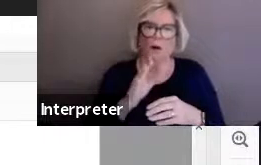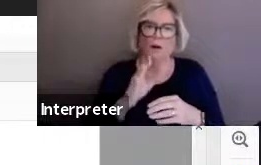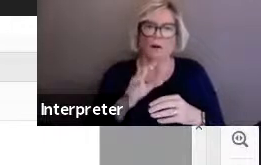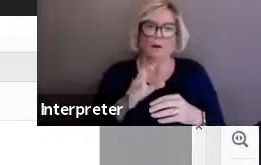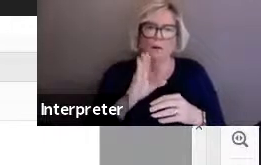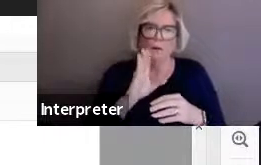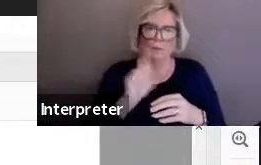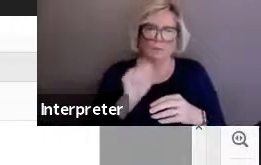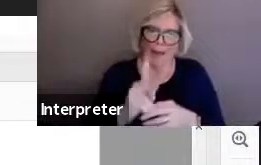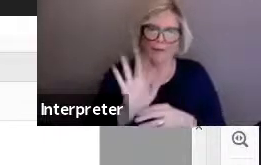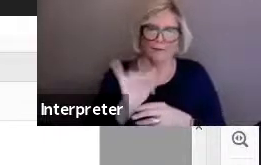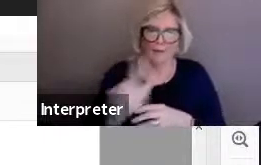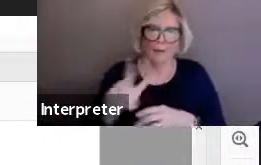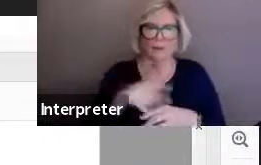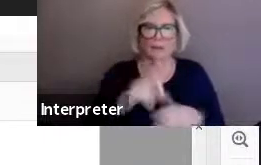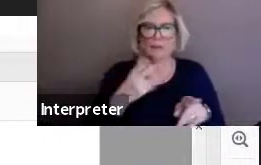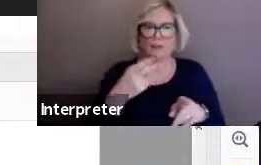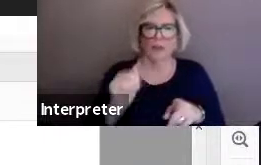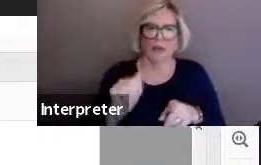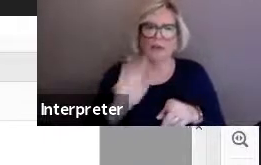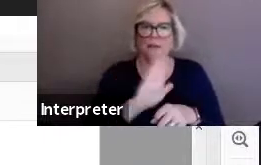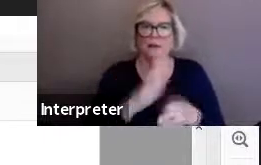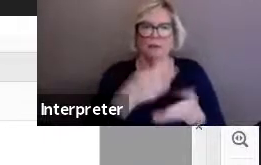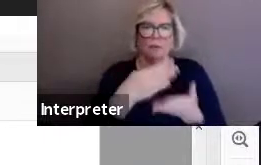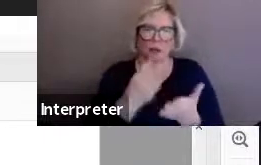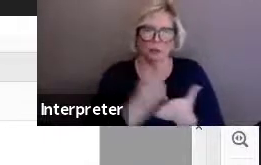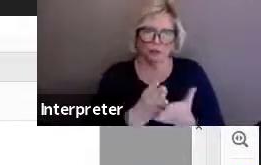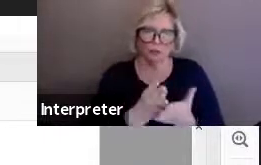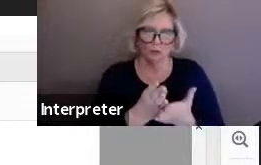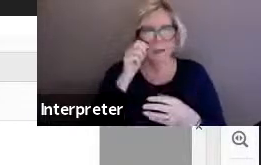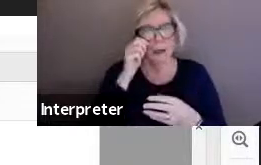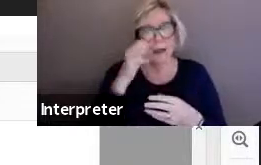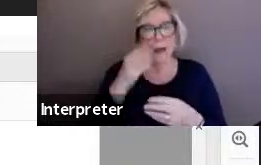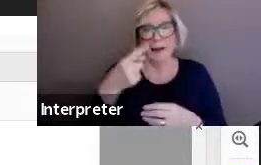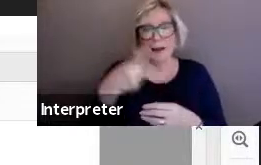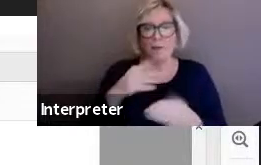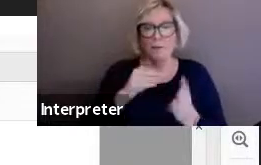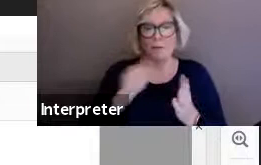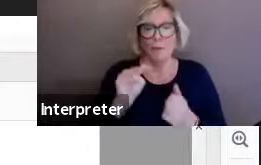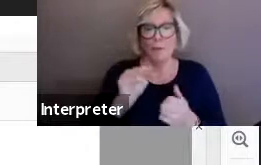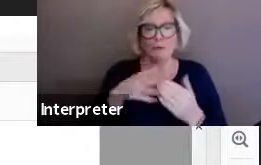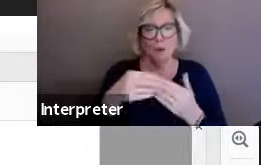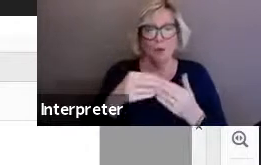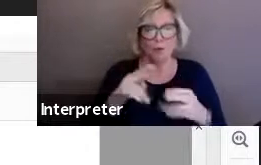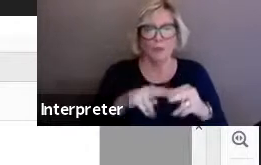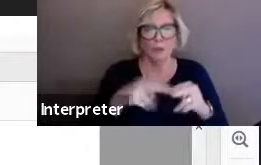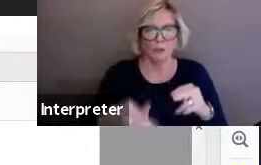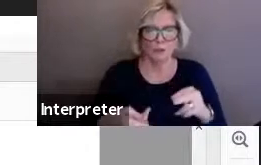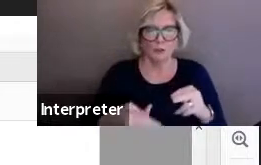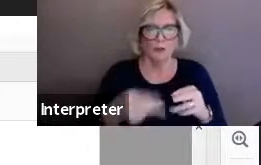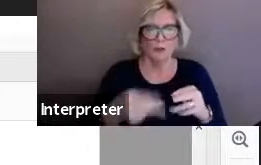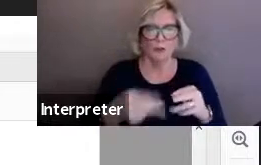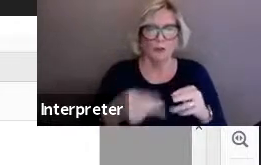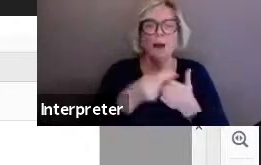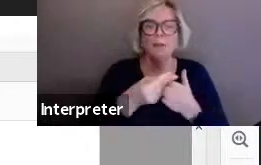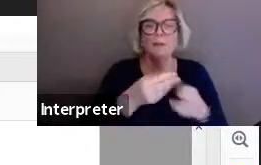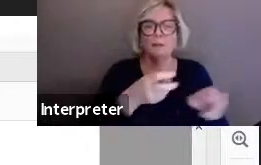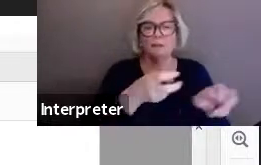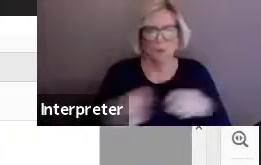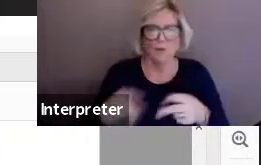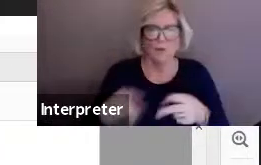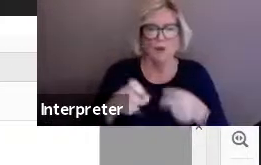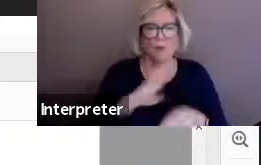in BHA's budget. And then there's also a $500,000 reduction, fund balance transfer from the Board of